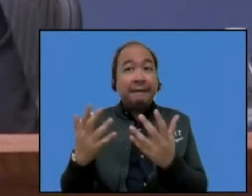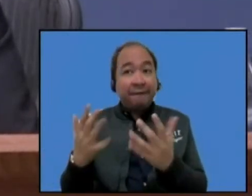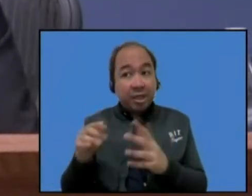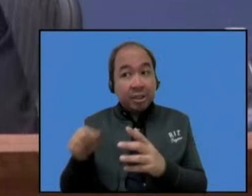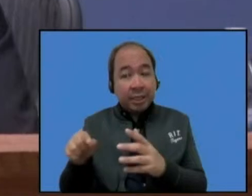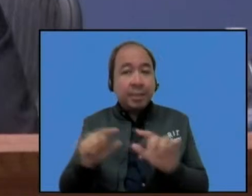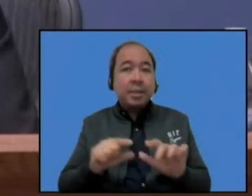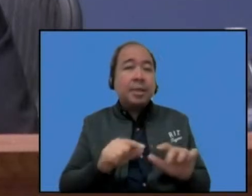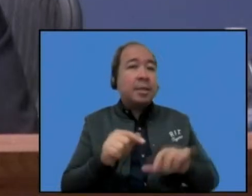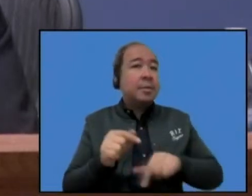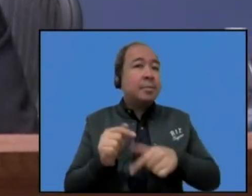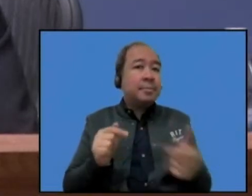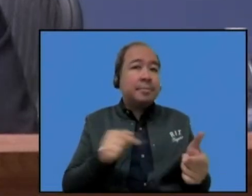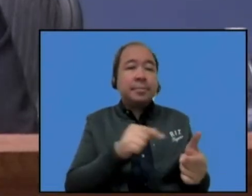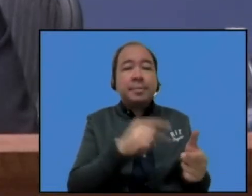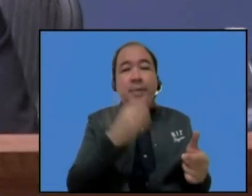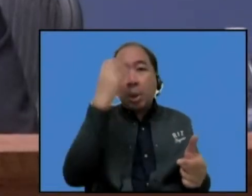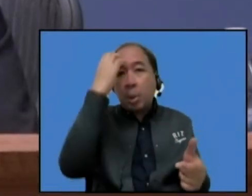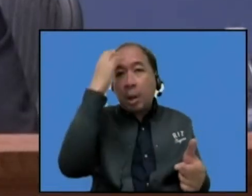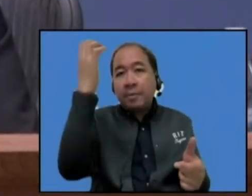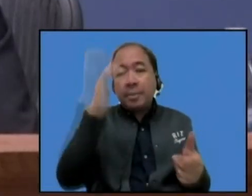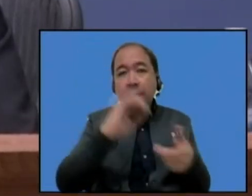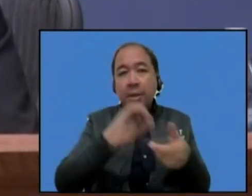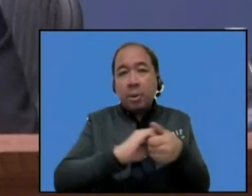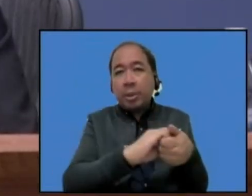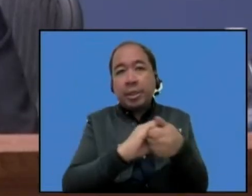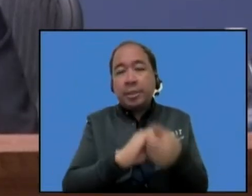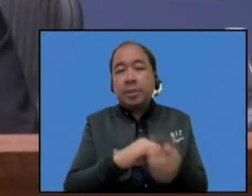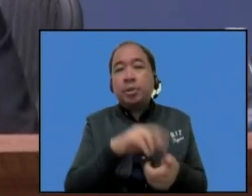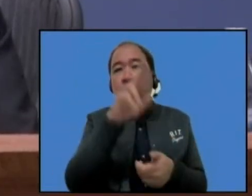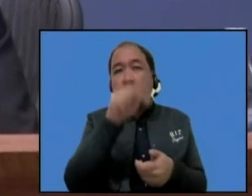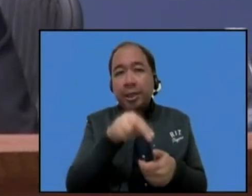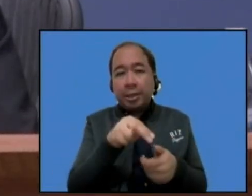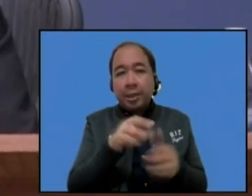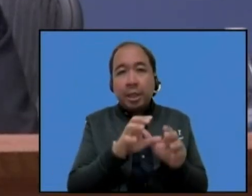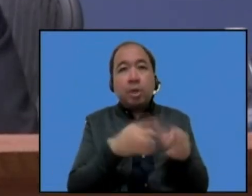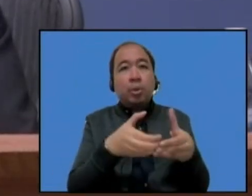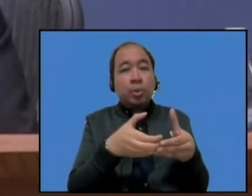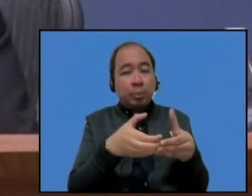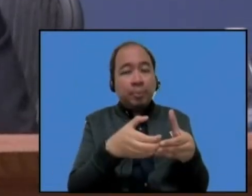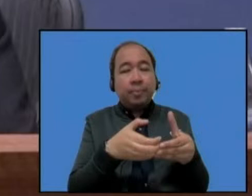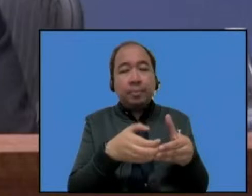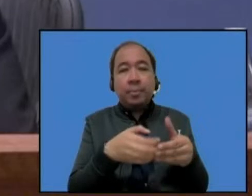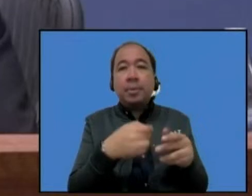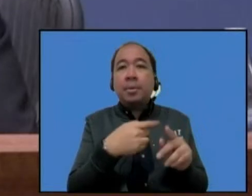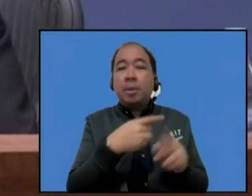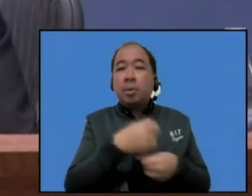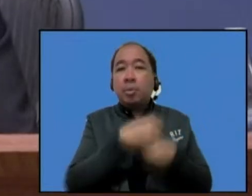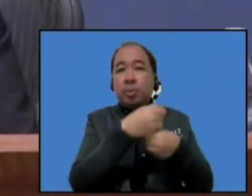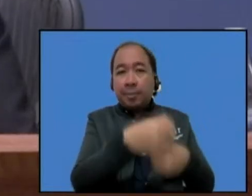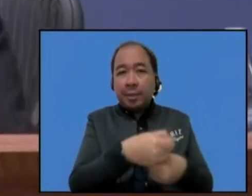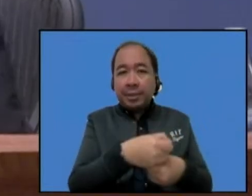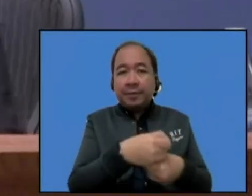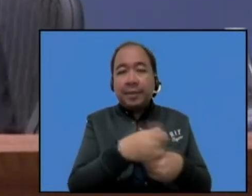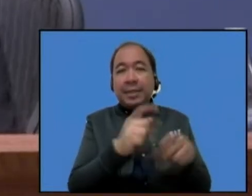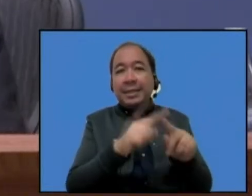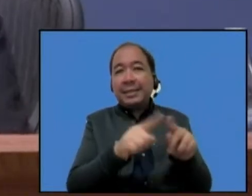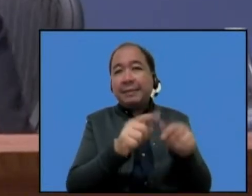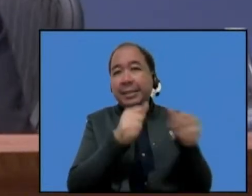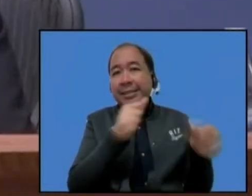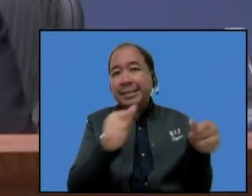statement from the intergovernmental organization, United Nations entity, and representative of stakeholder